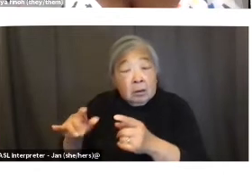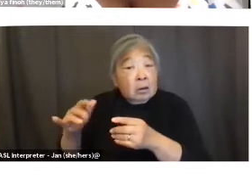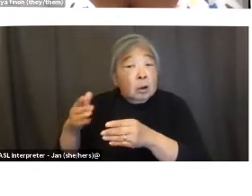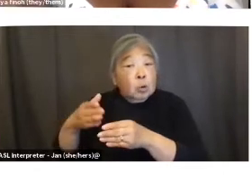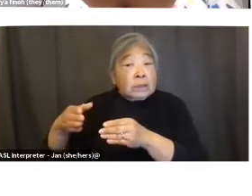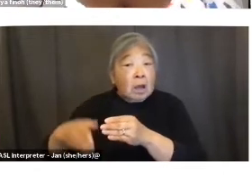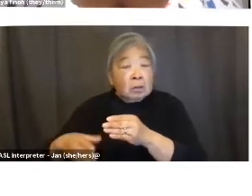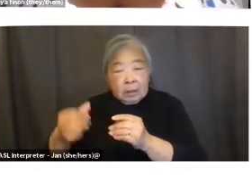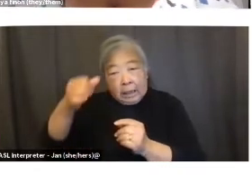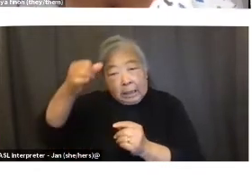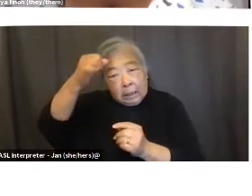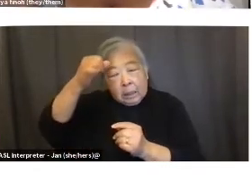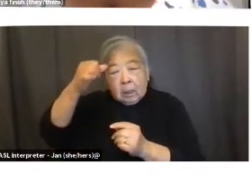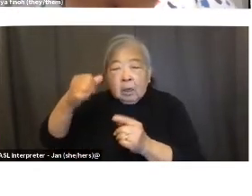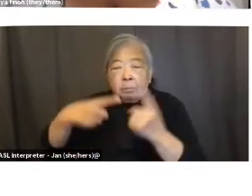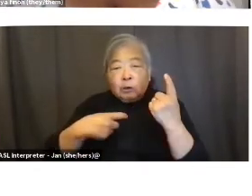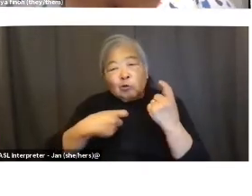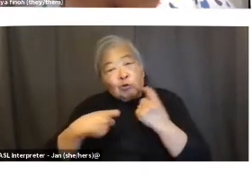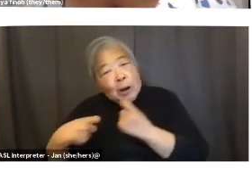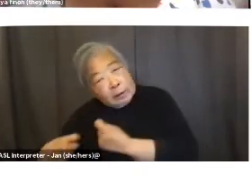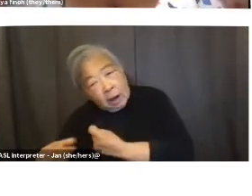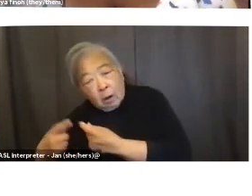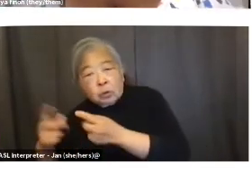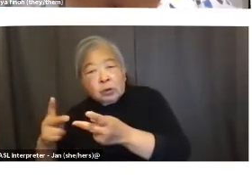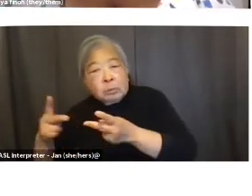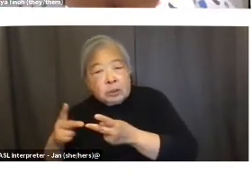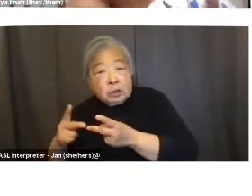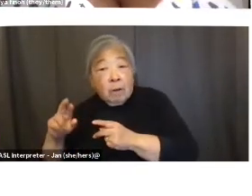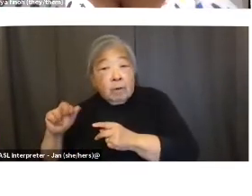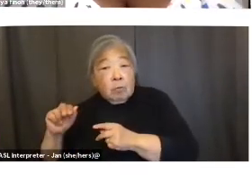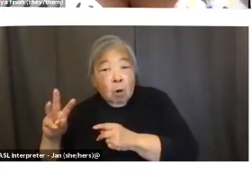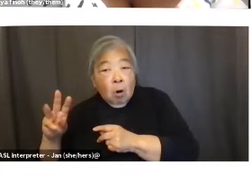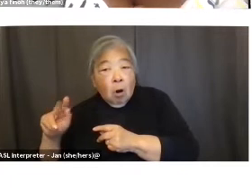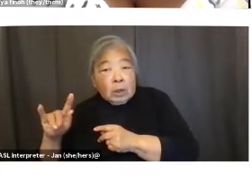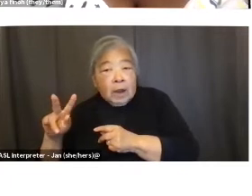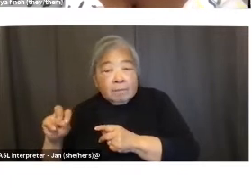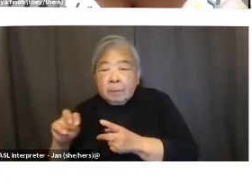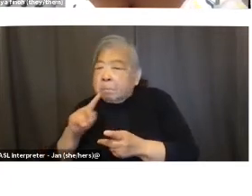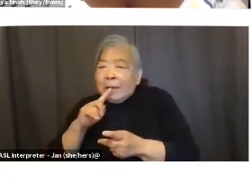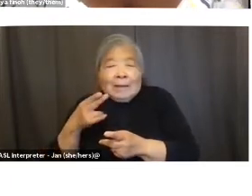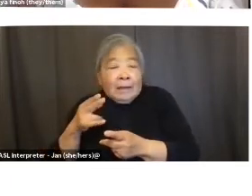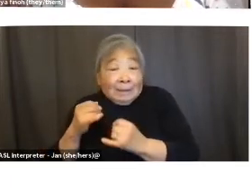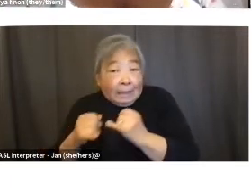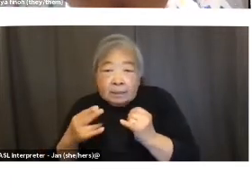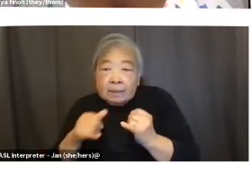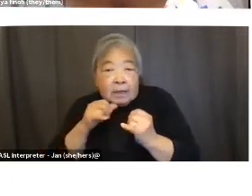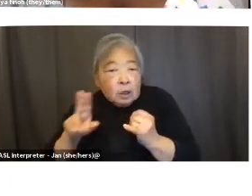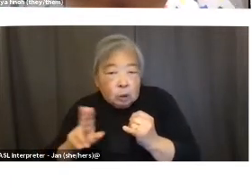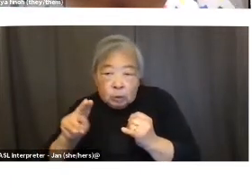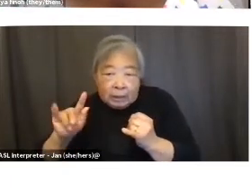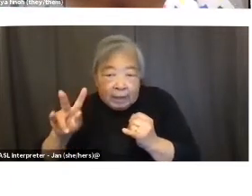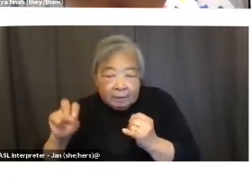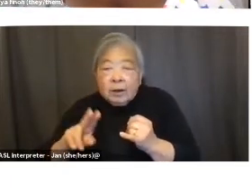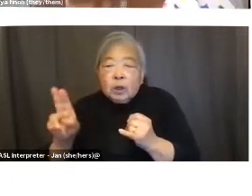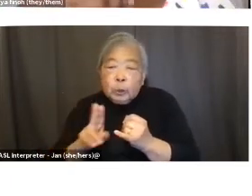the Indian is being dragged down to the position of a raw native. He actually doesn't say native at the end, he uses the slur for Black